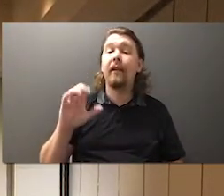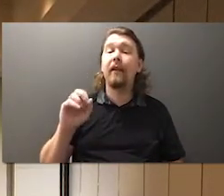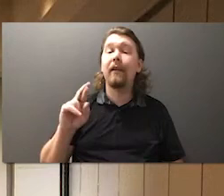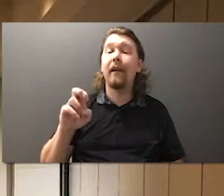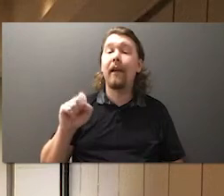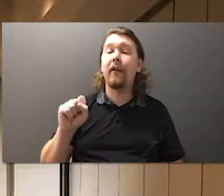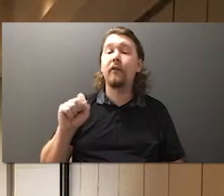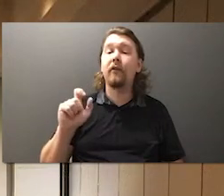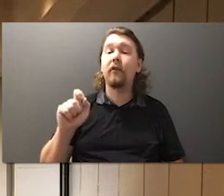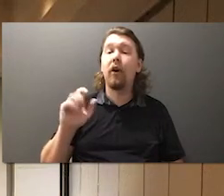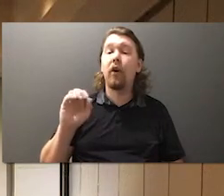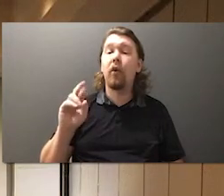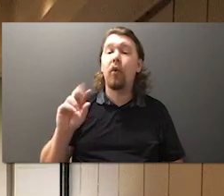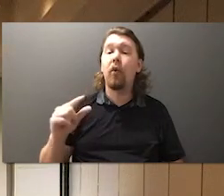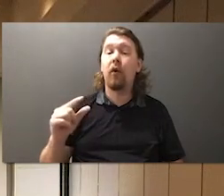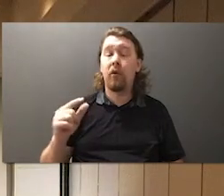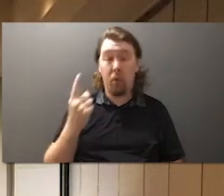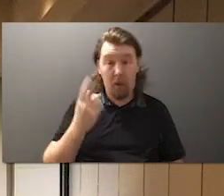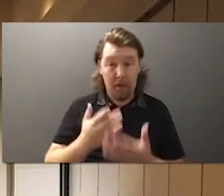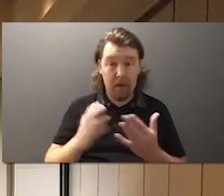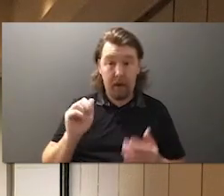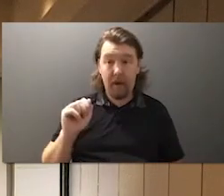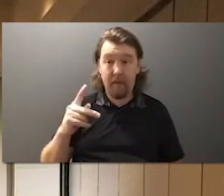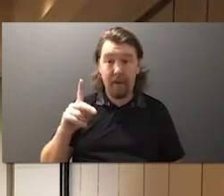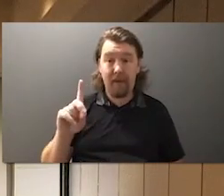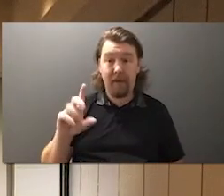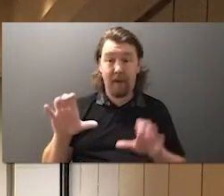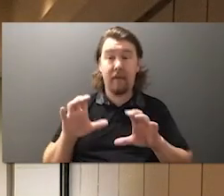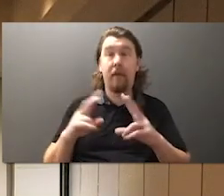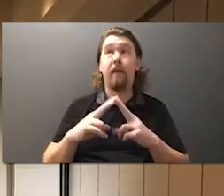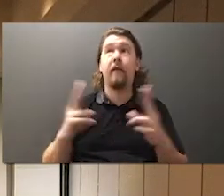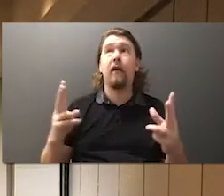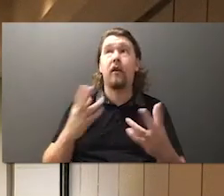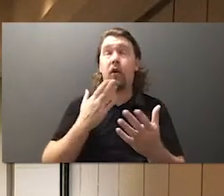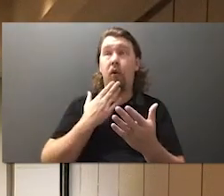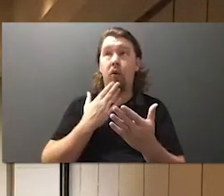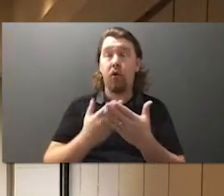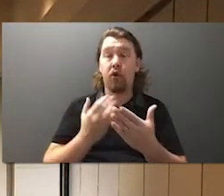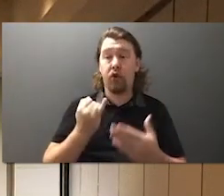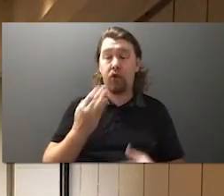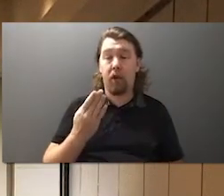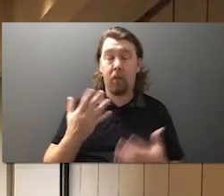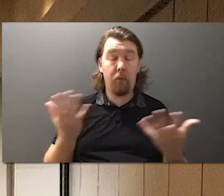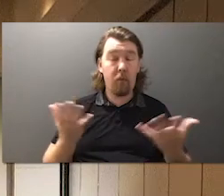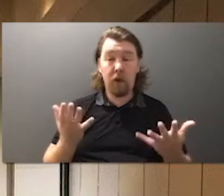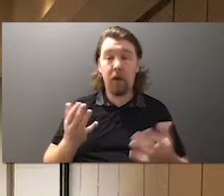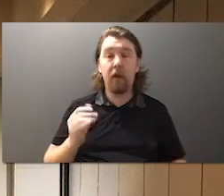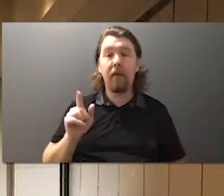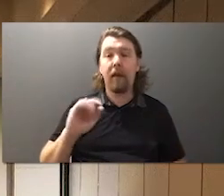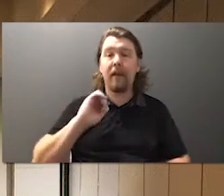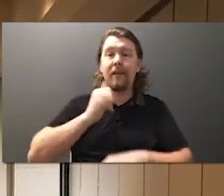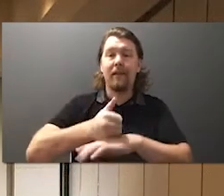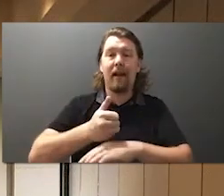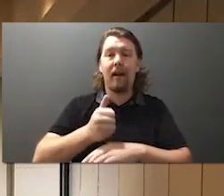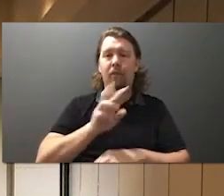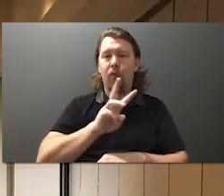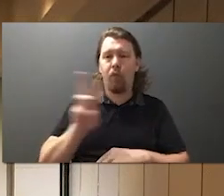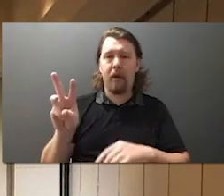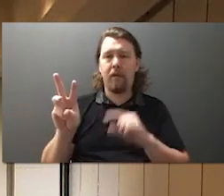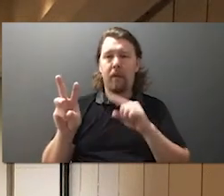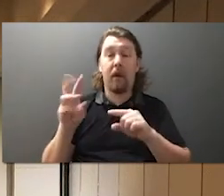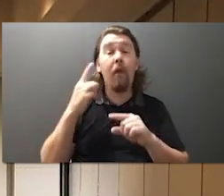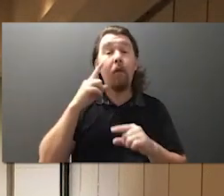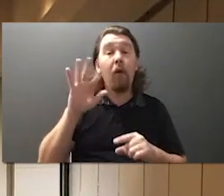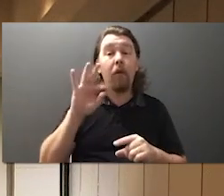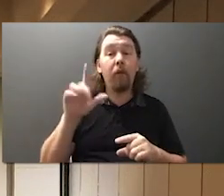On apdcares.org, the one thing that APD has done very, very, very, very well is they put together